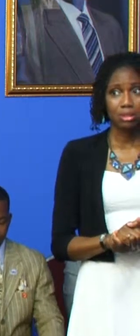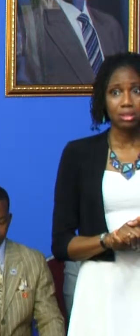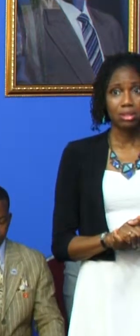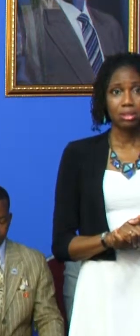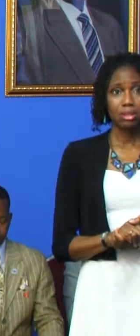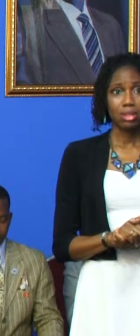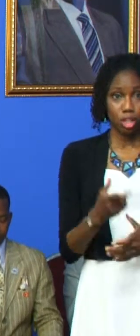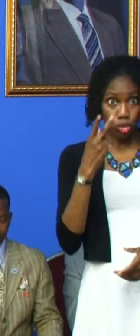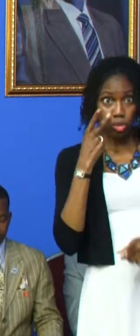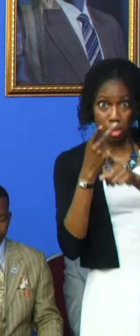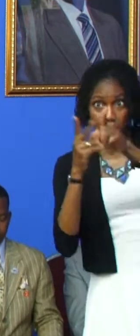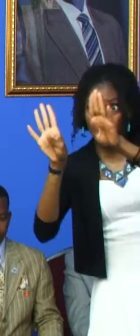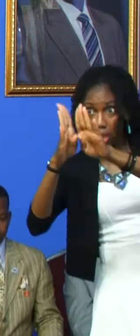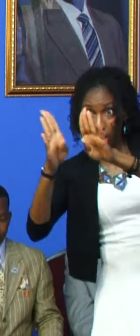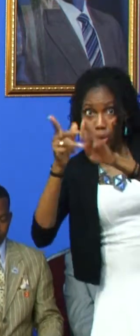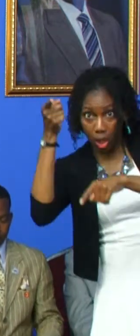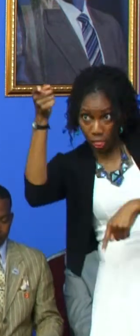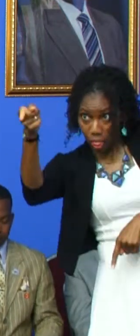You see that door?